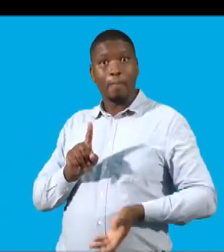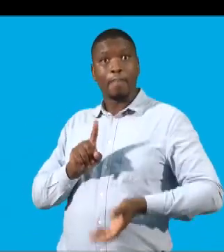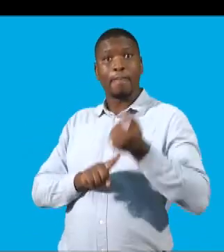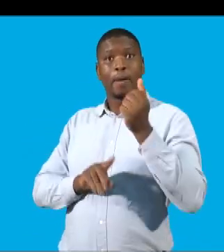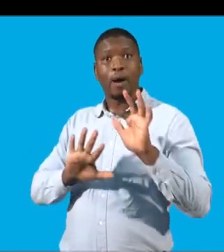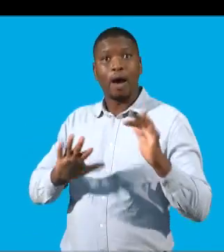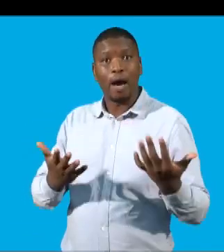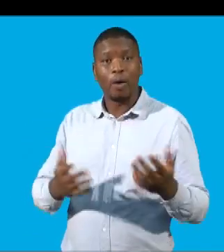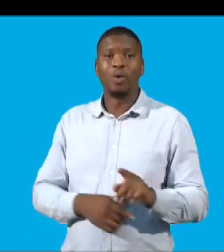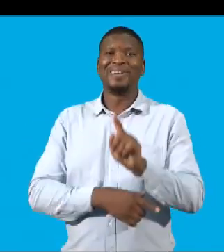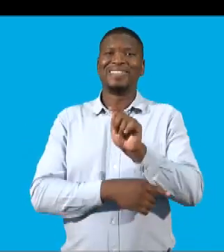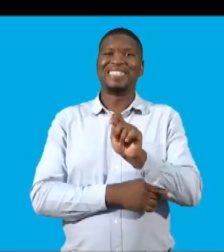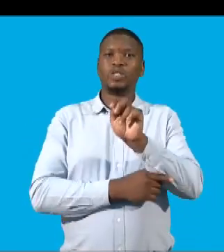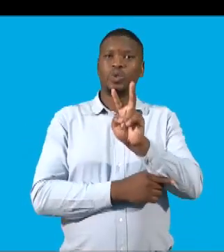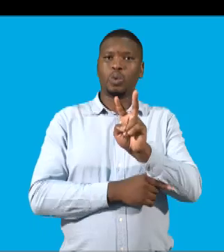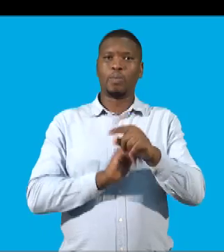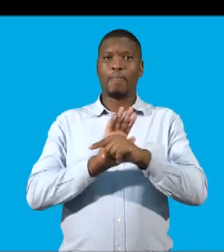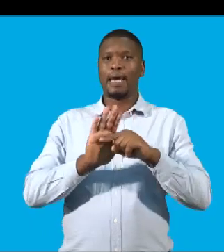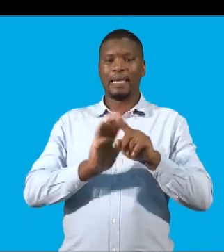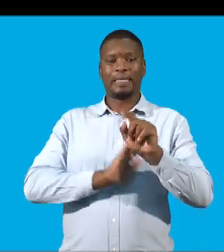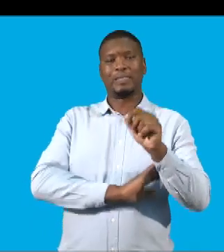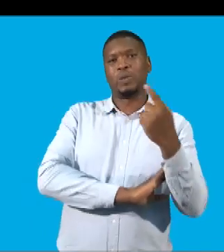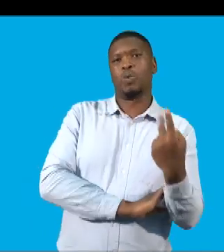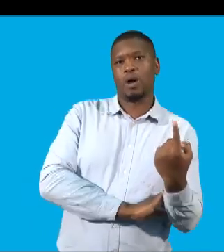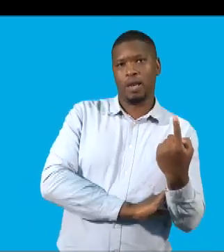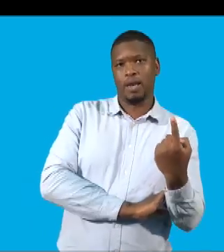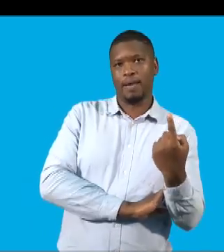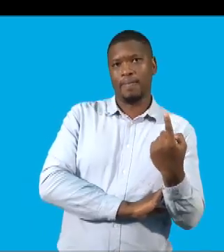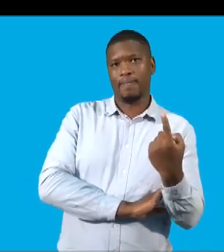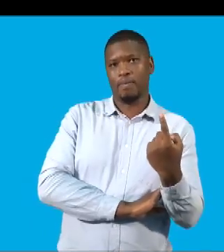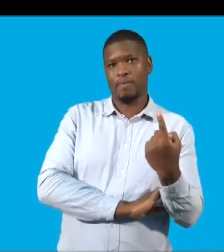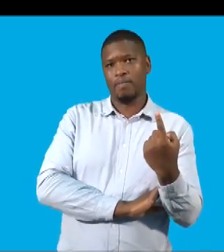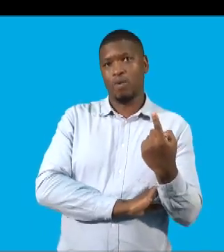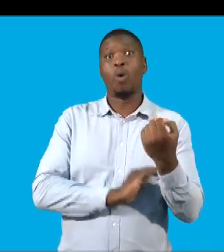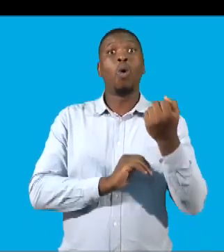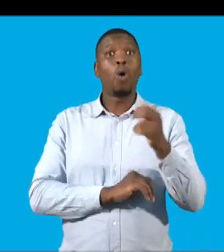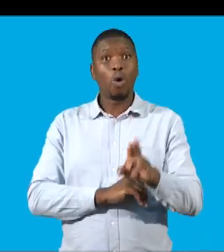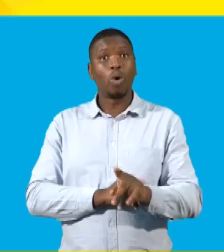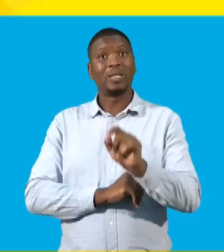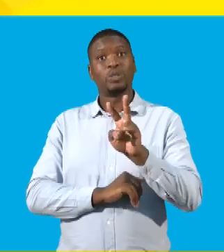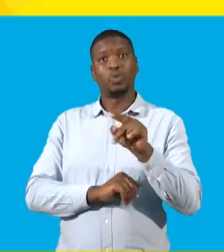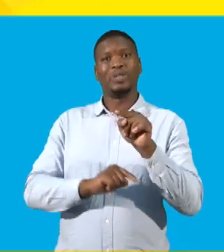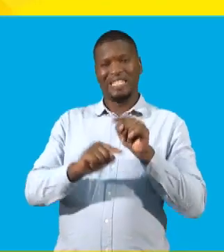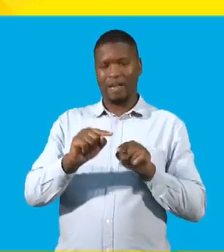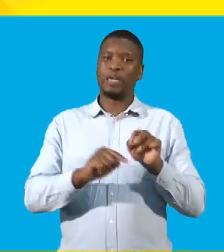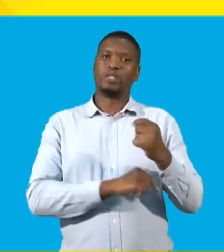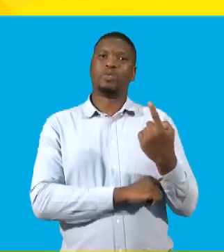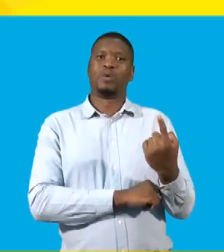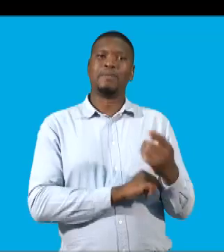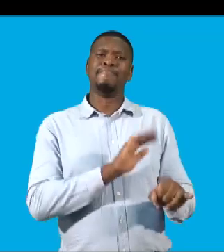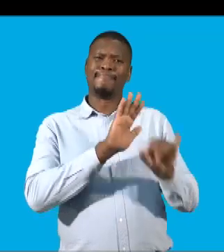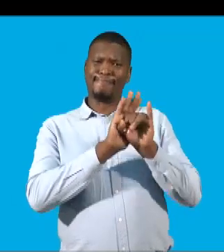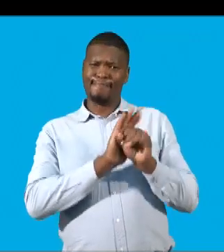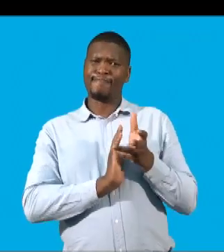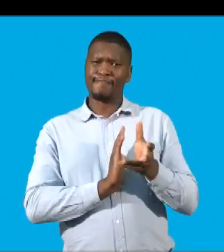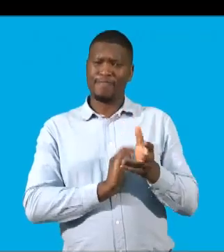work out, it would be T2 divided by T1. That's how you find out that it is a common ratio instead of a common difference. So